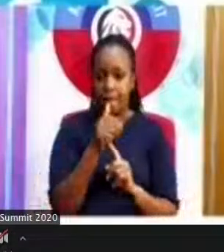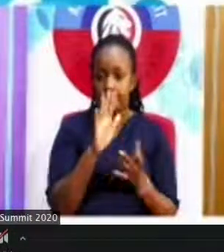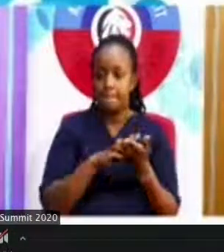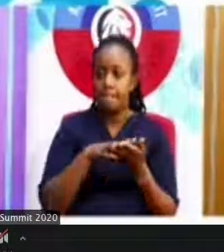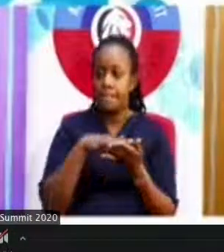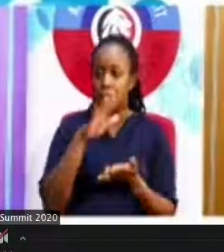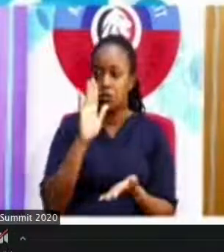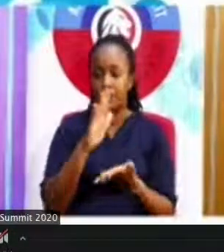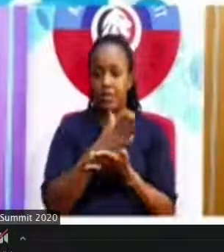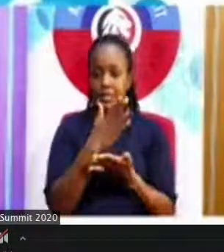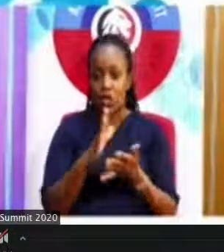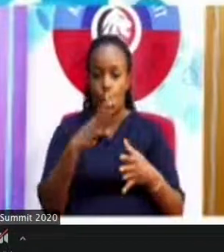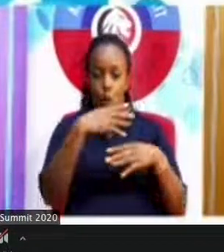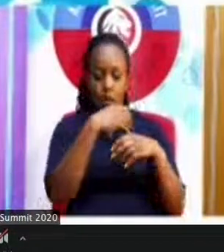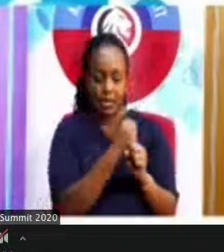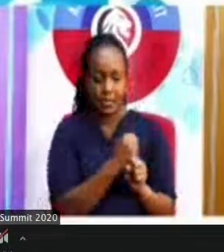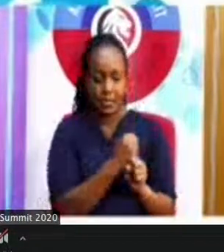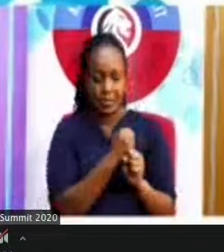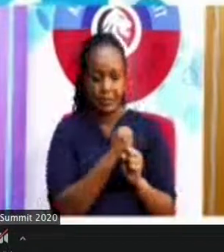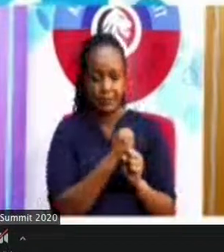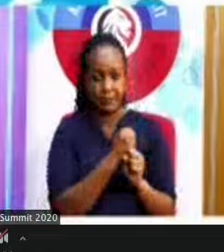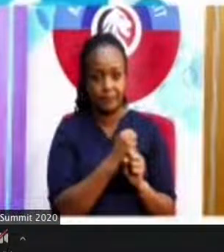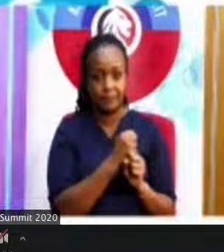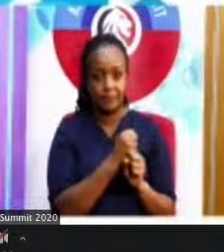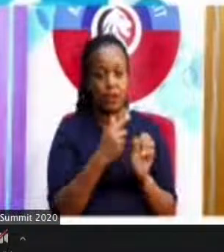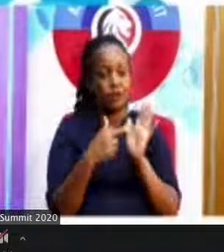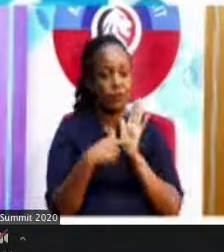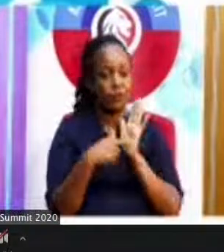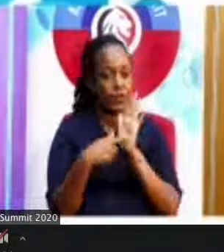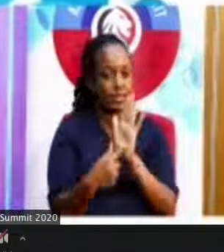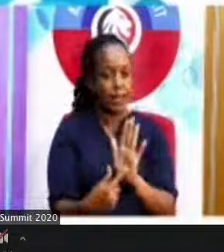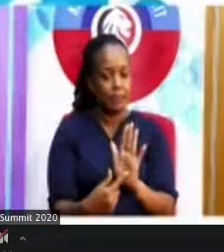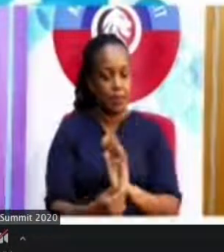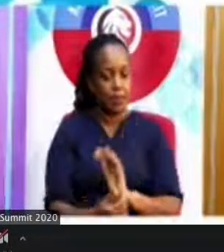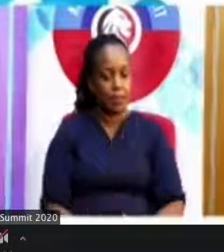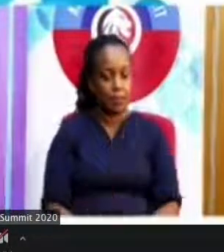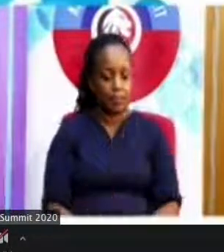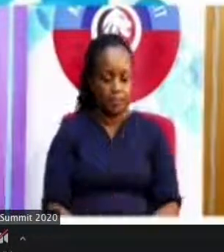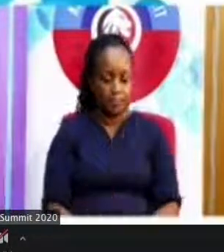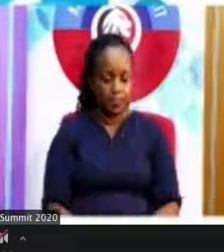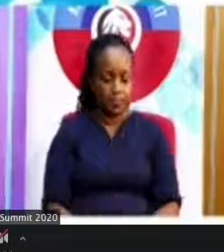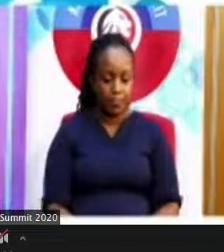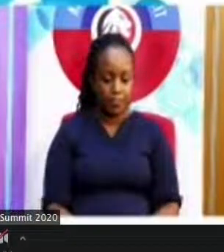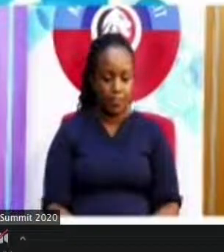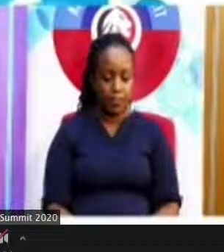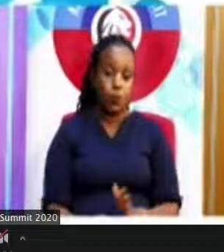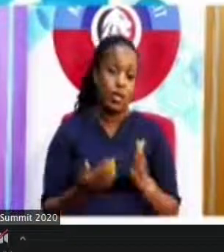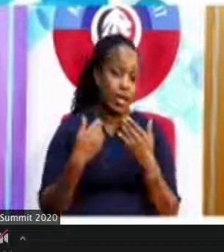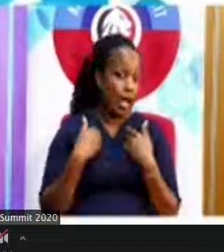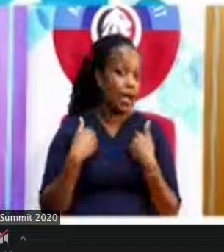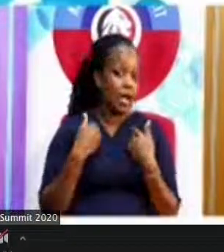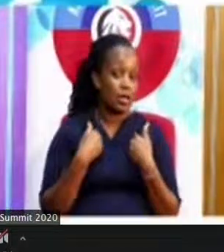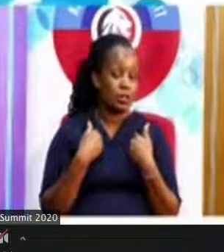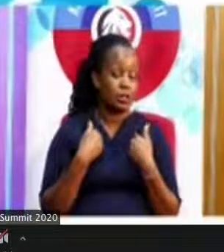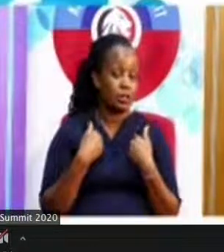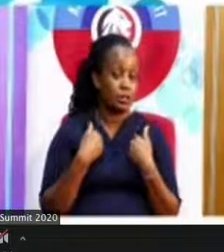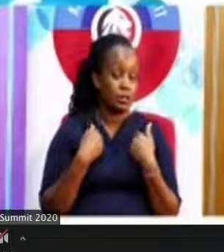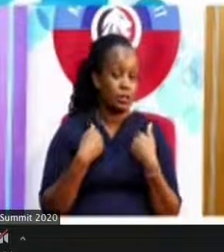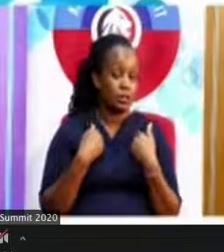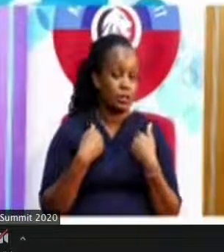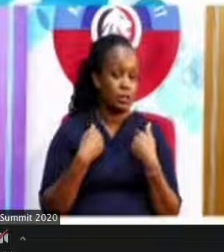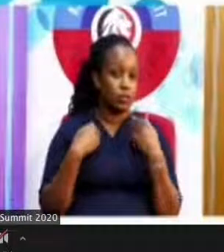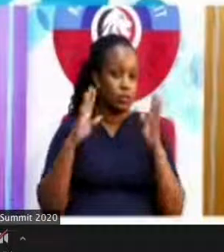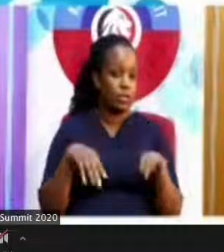stakeholders. For example, we had to resort to issuing many